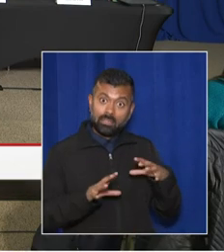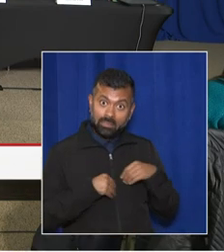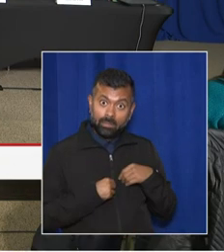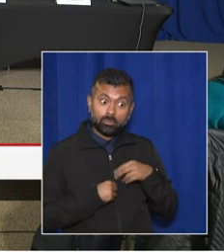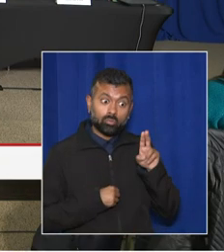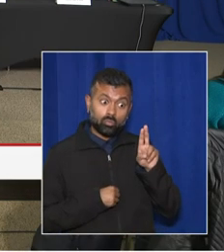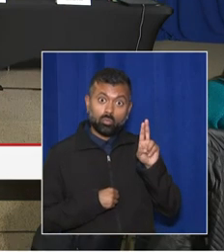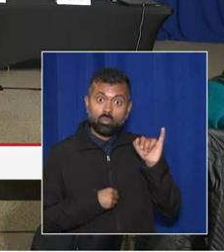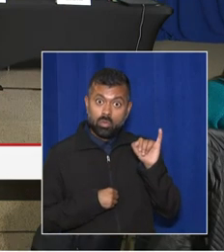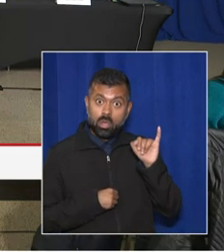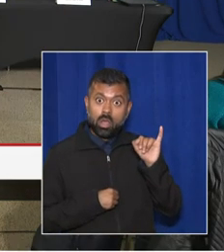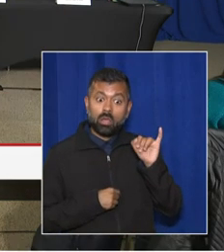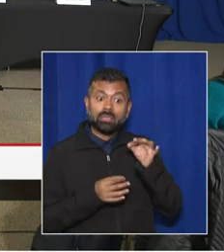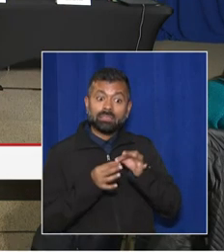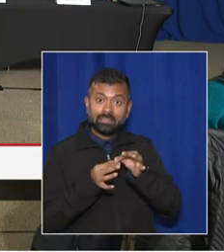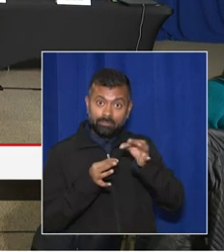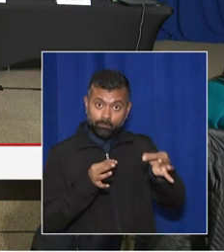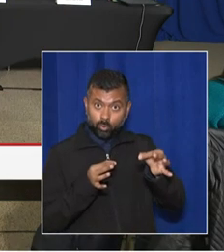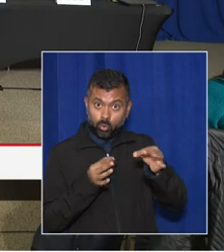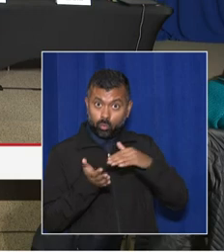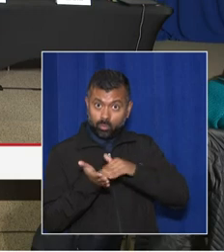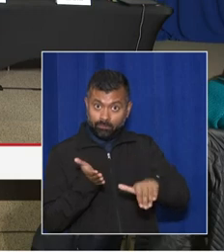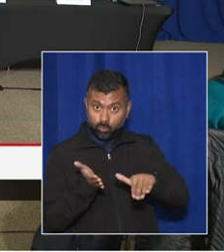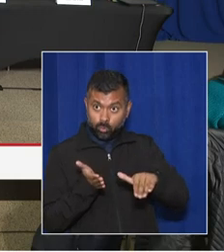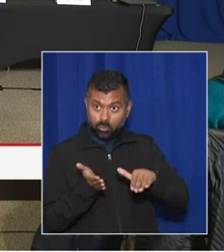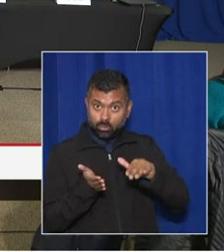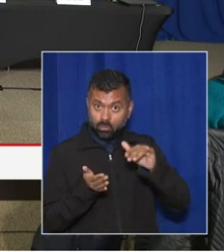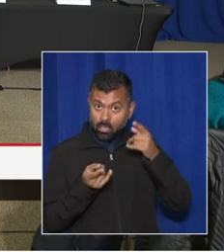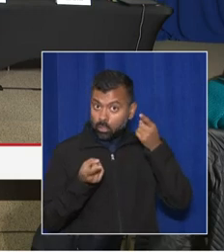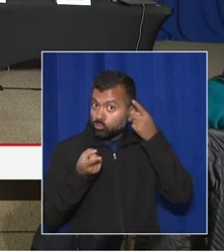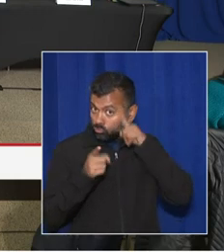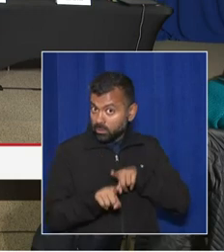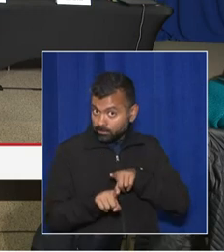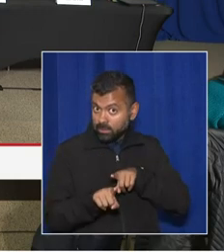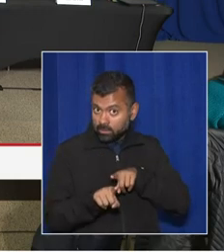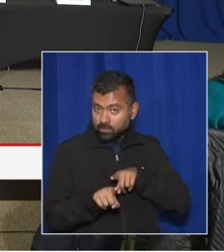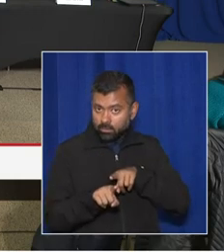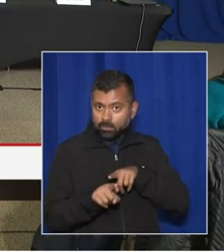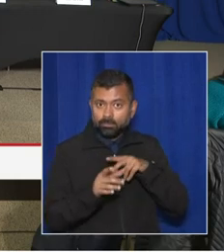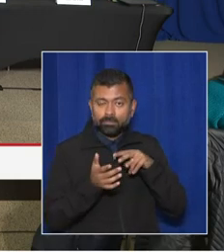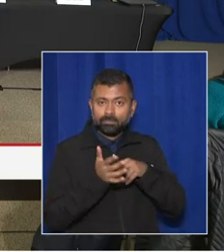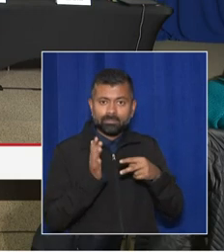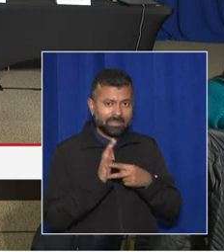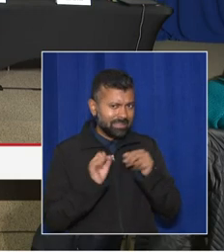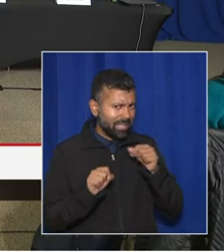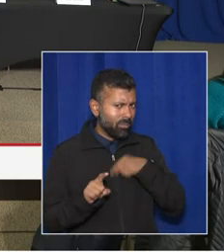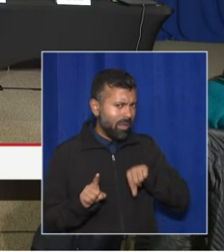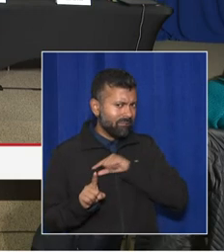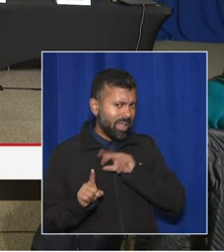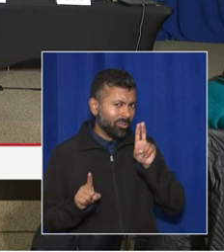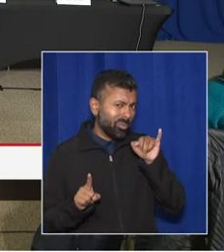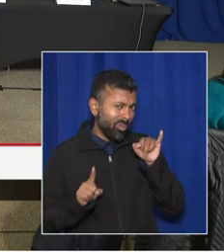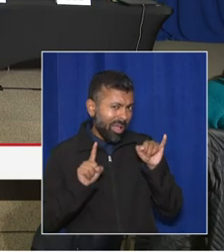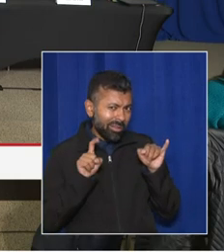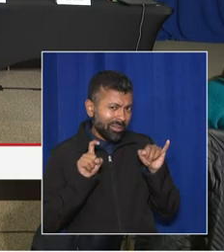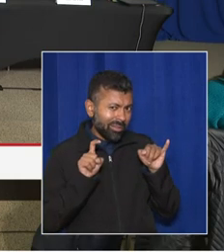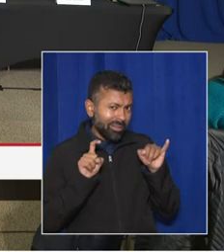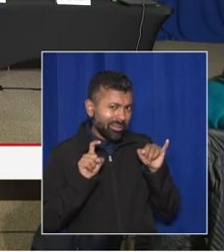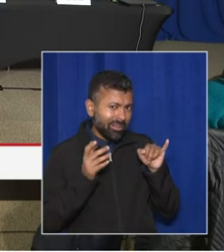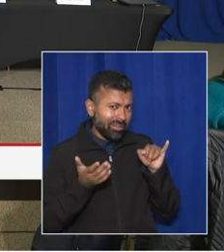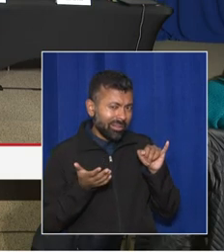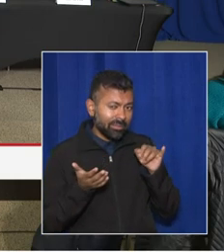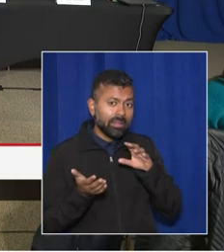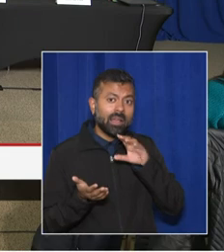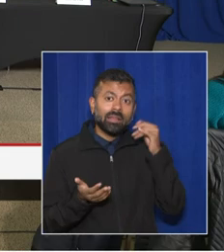separation agreement voluntarily, do they qualify for unemployment insurance once that